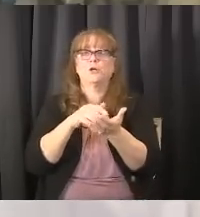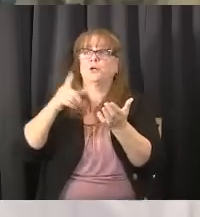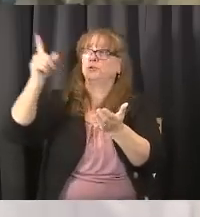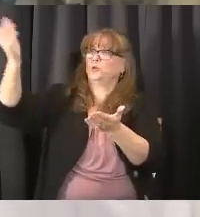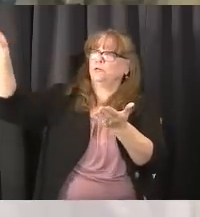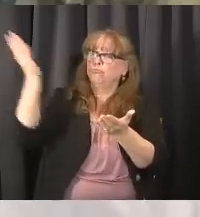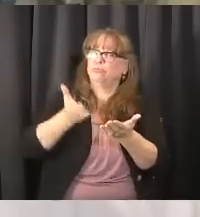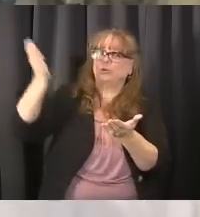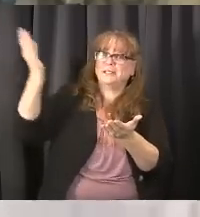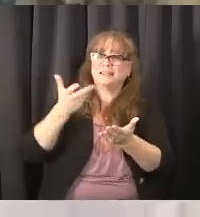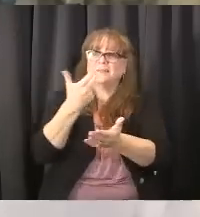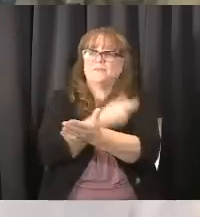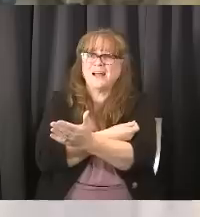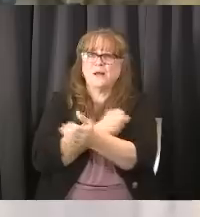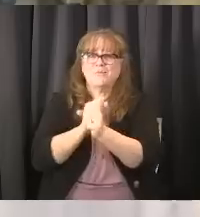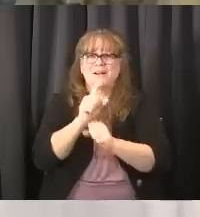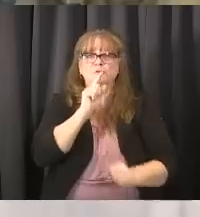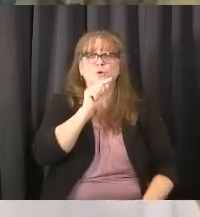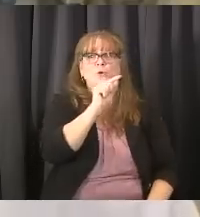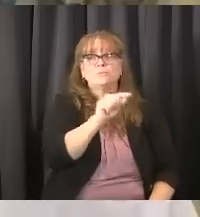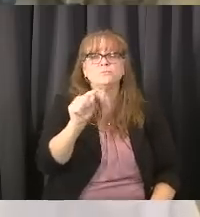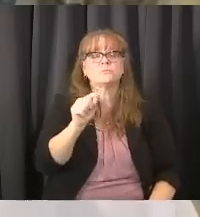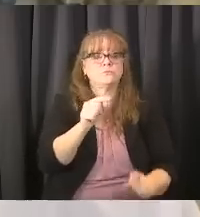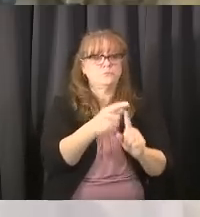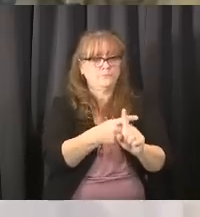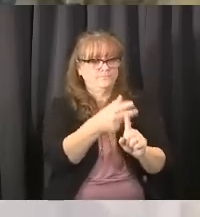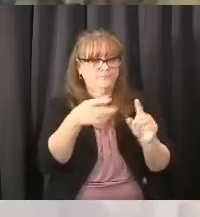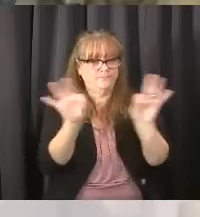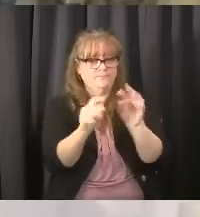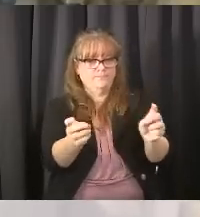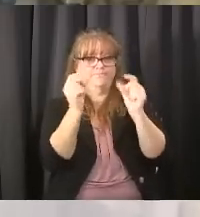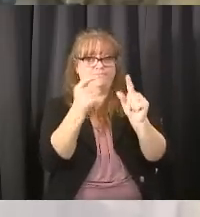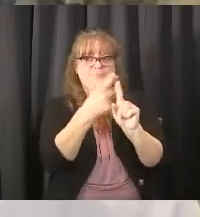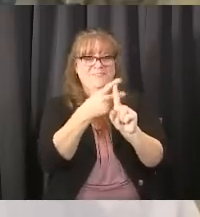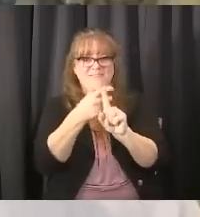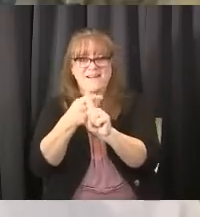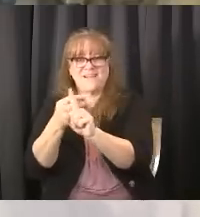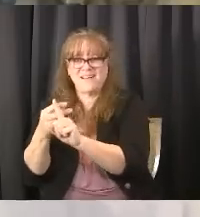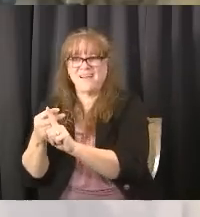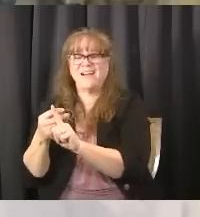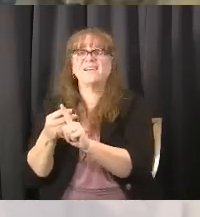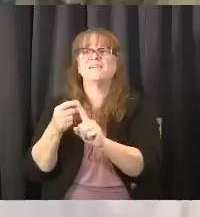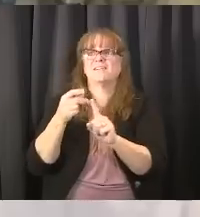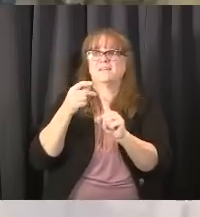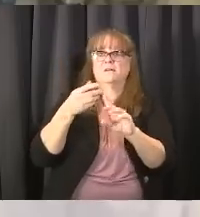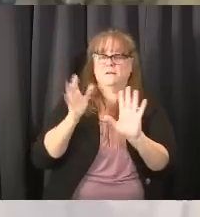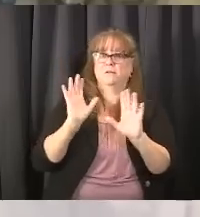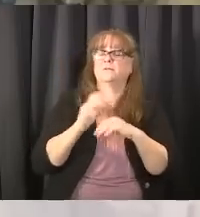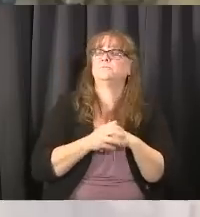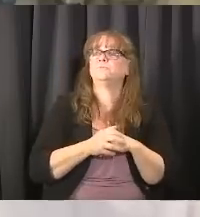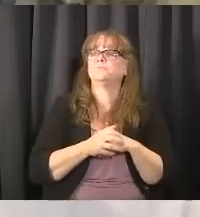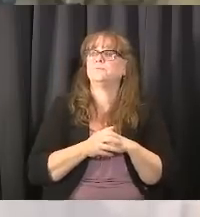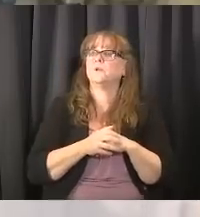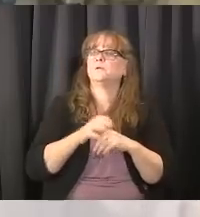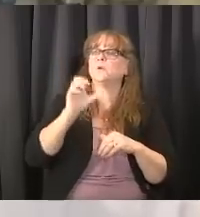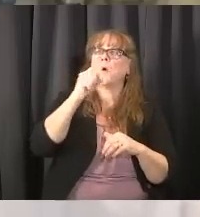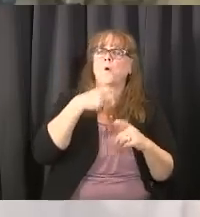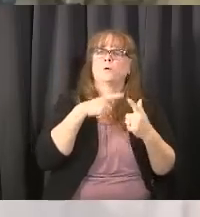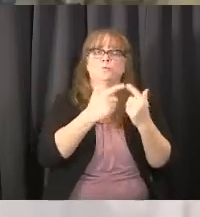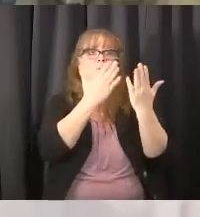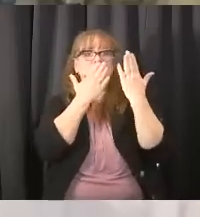in our rearview mirror. So I just want to close by saying congratulations, Governor Polis, congratulations, Colorado. You have done a